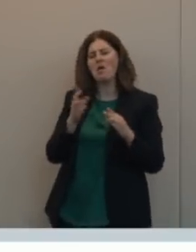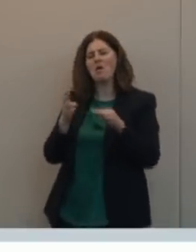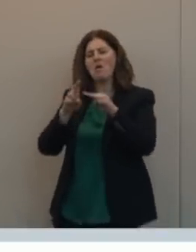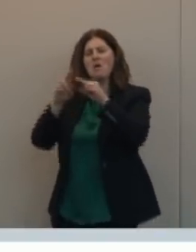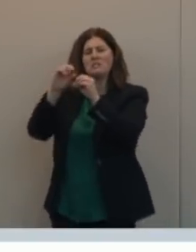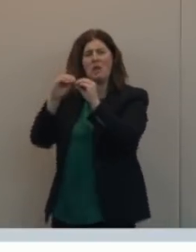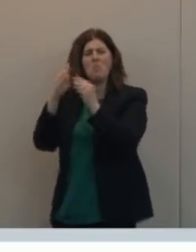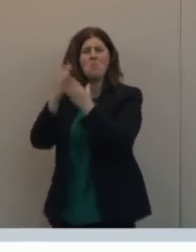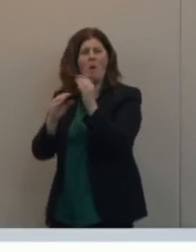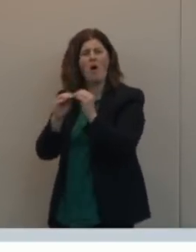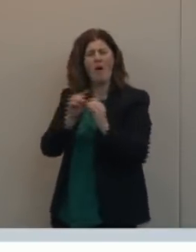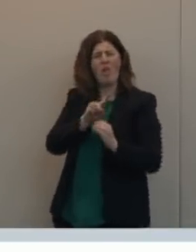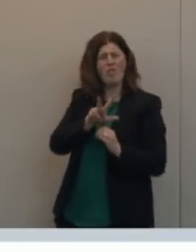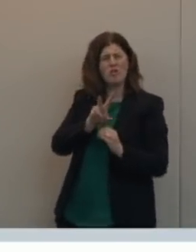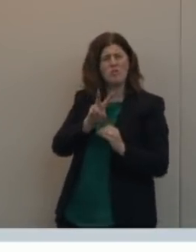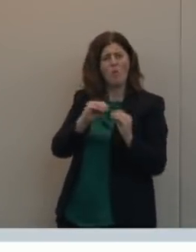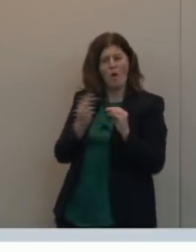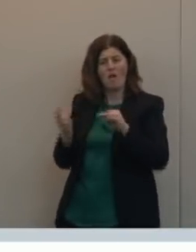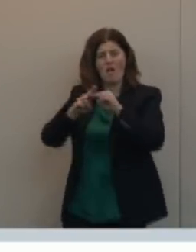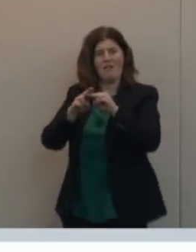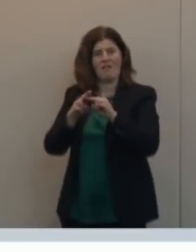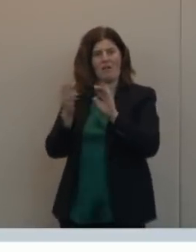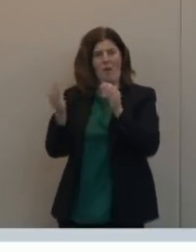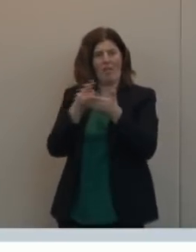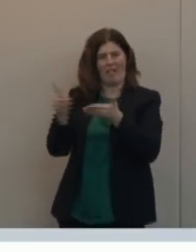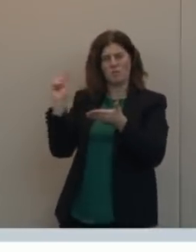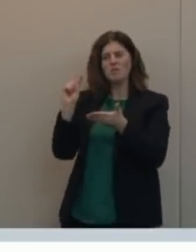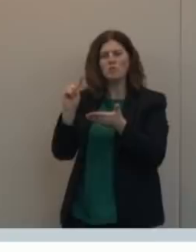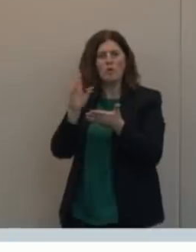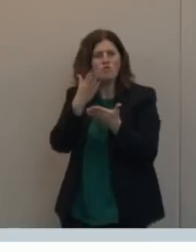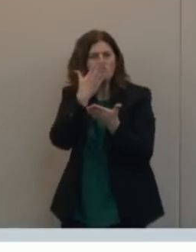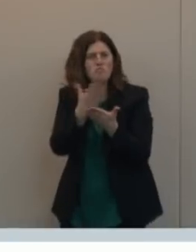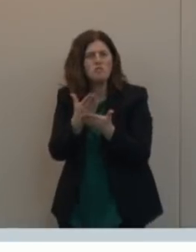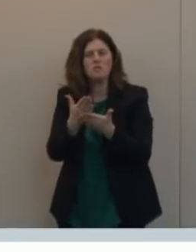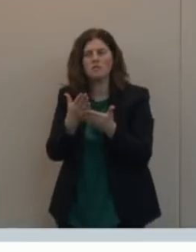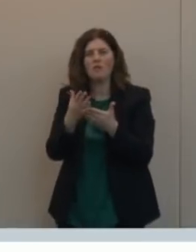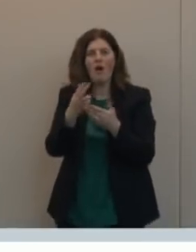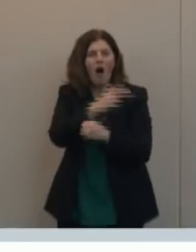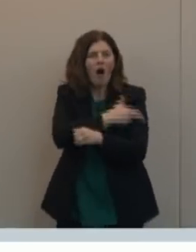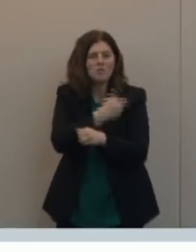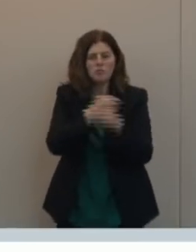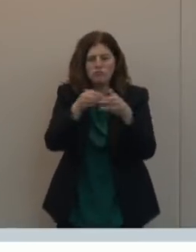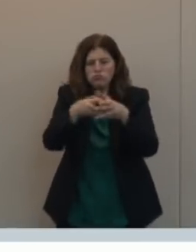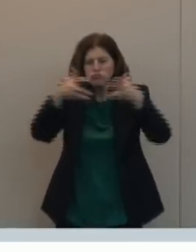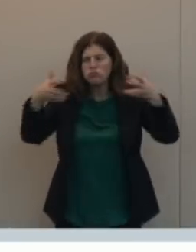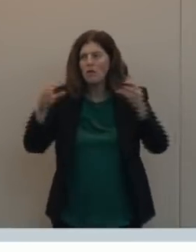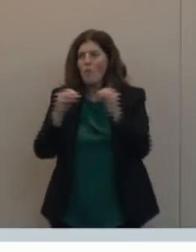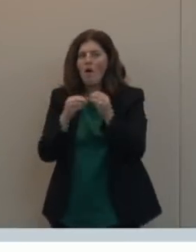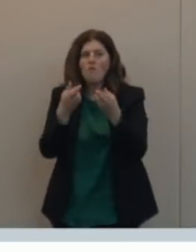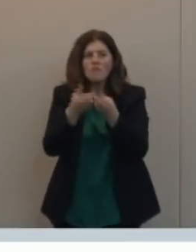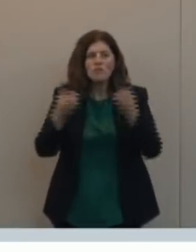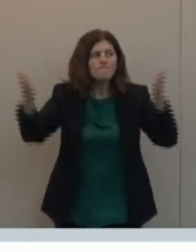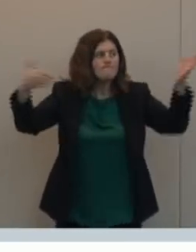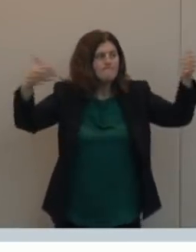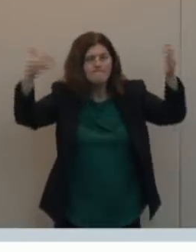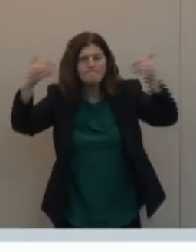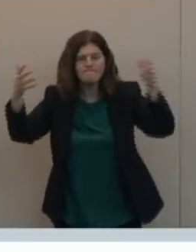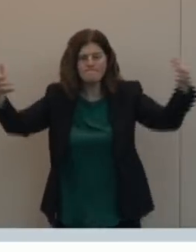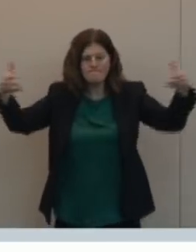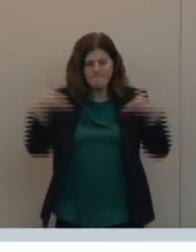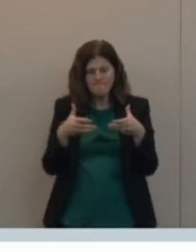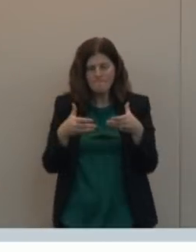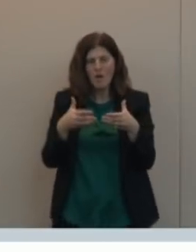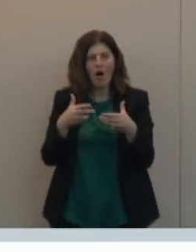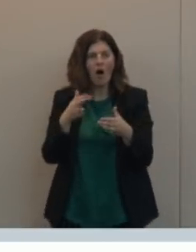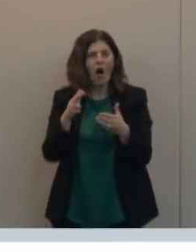good news, actually. And as we start getting more resources and hospitals expand their ICU beds, as hospitals expand